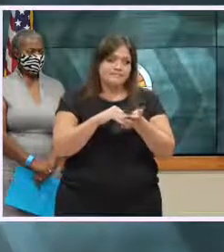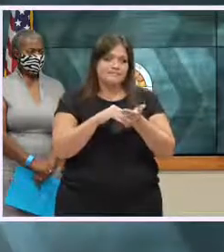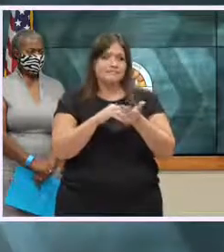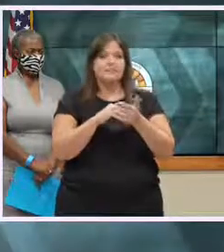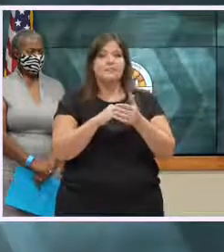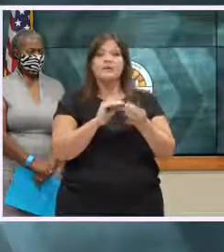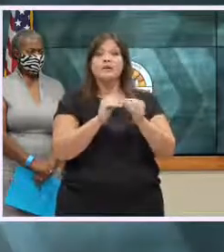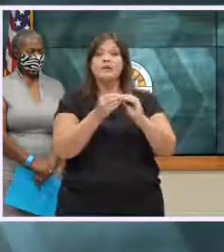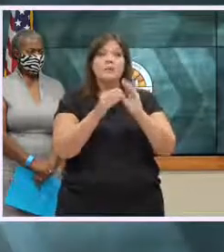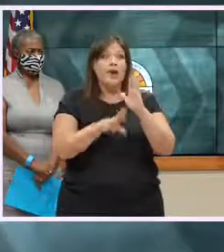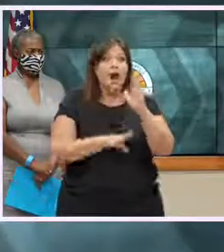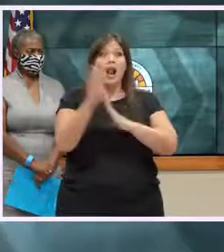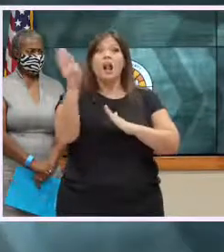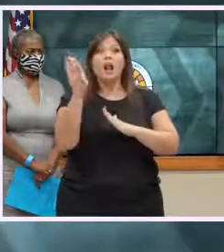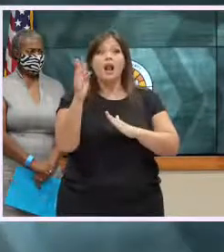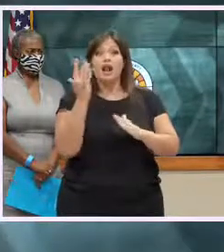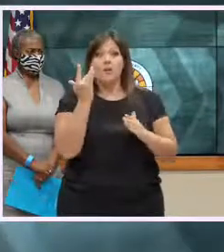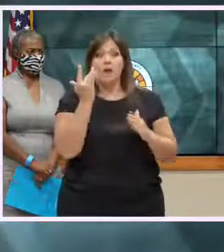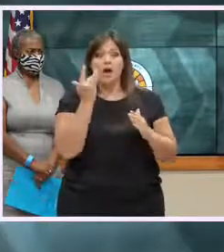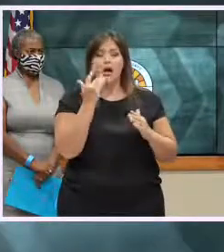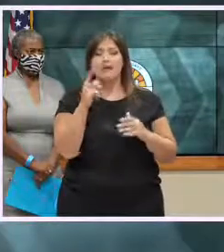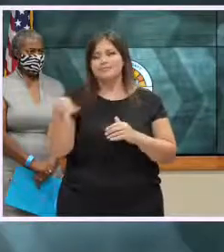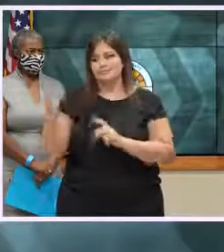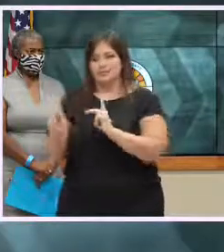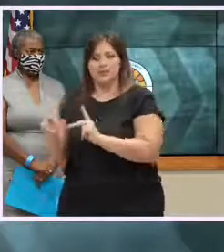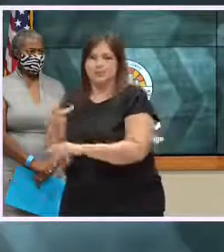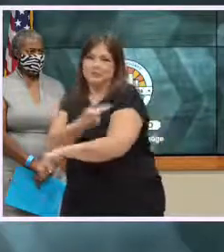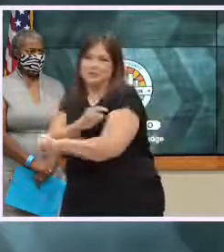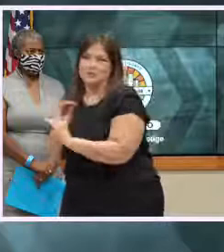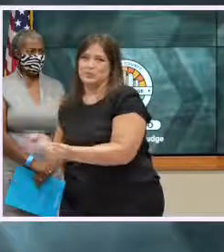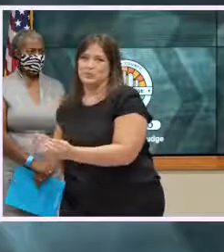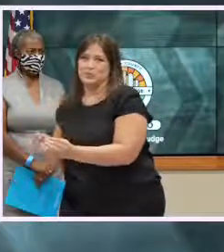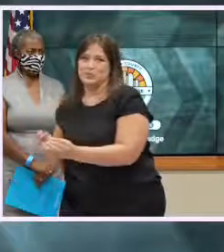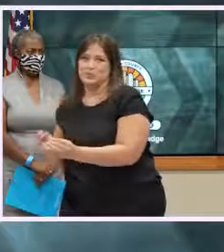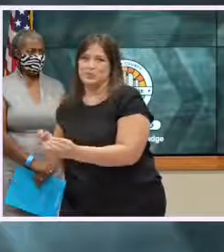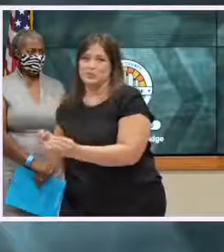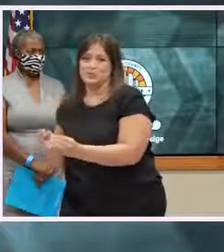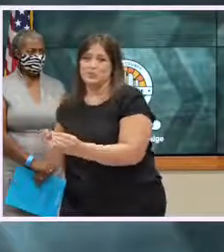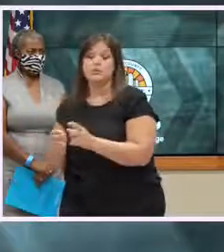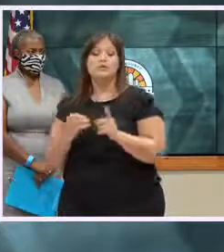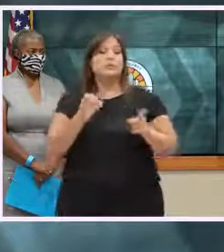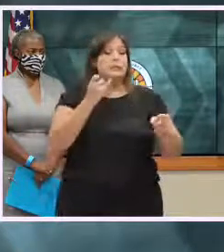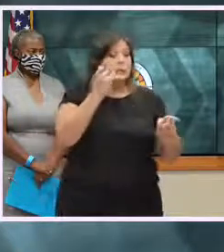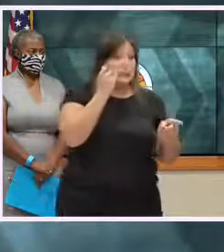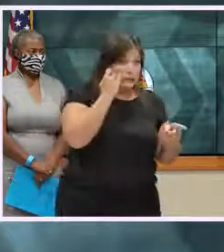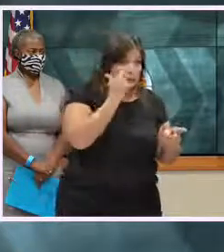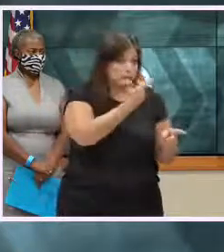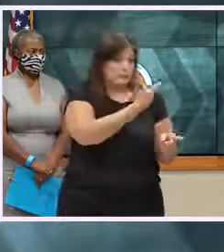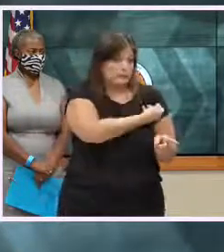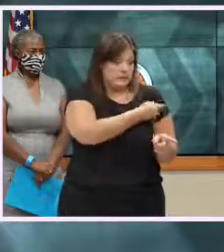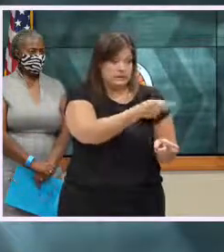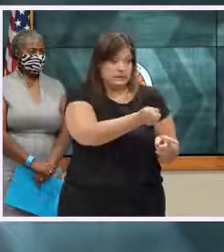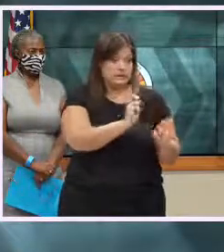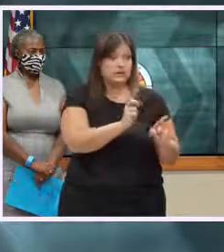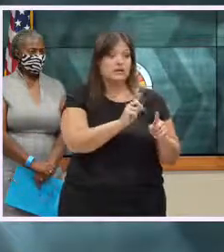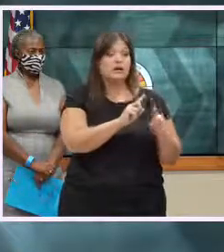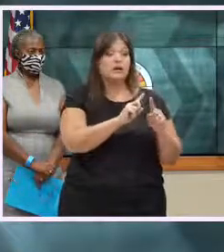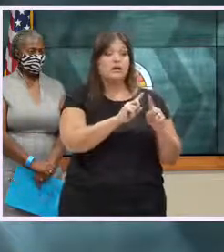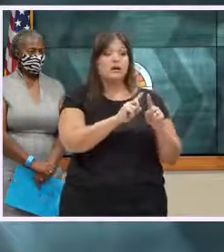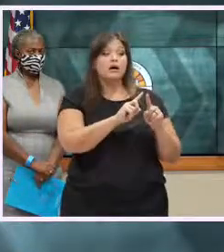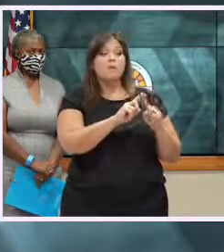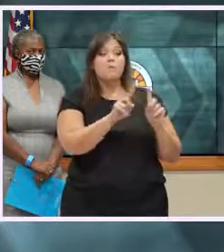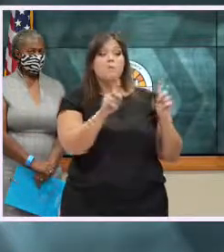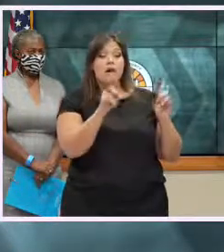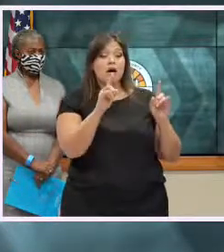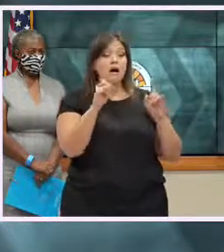have not gotten their vaccine. But to the extent those of us who have gotten our vaccine take our mask off right now